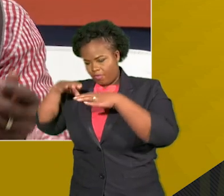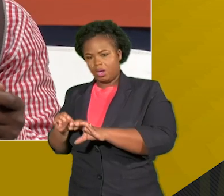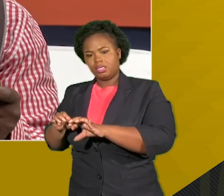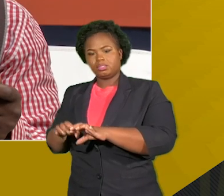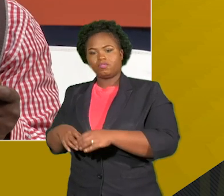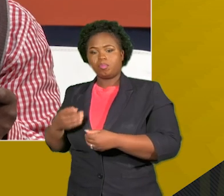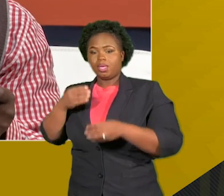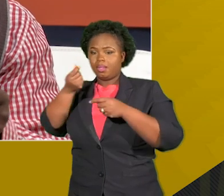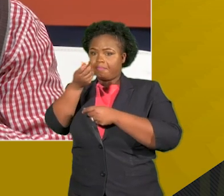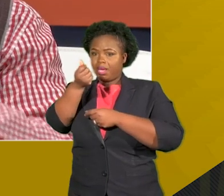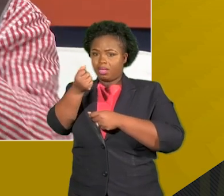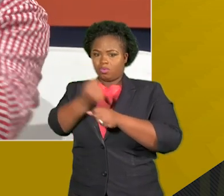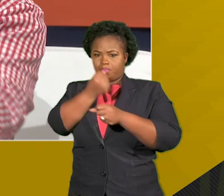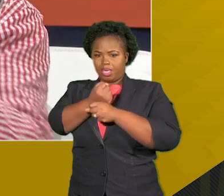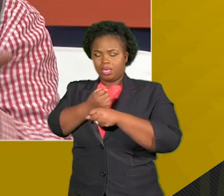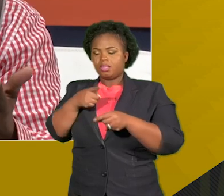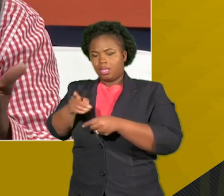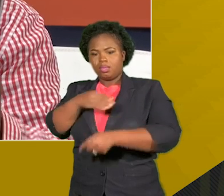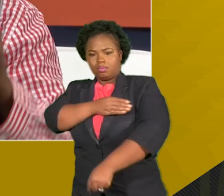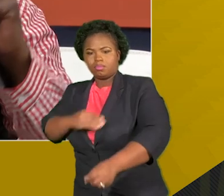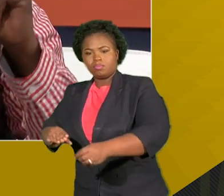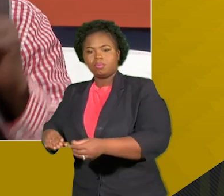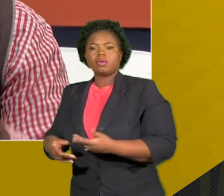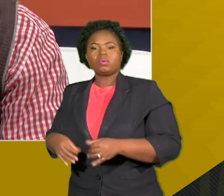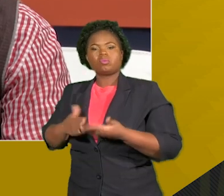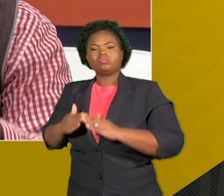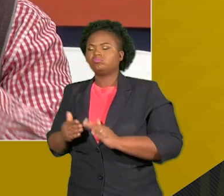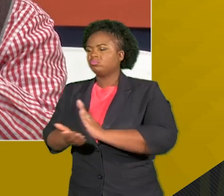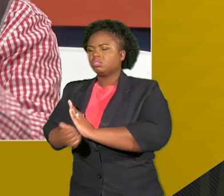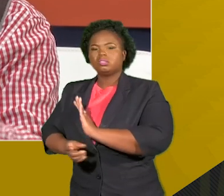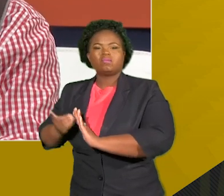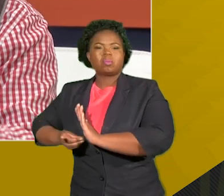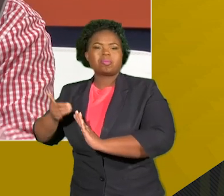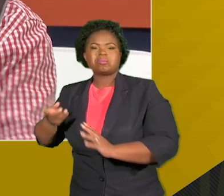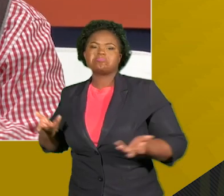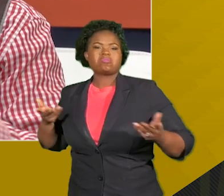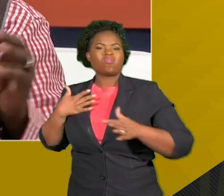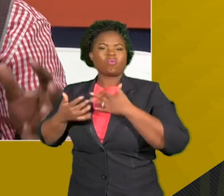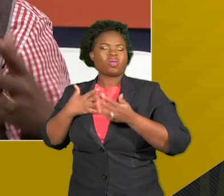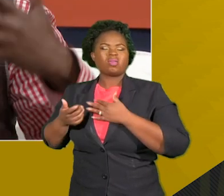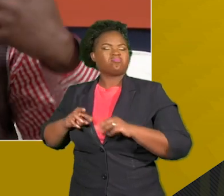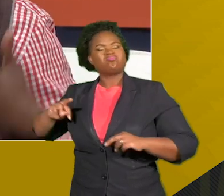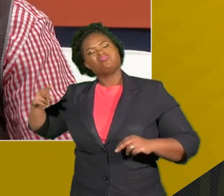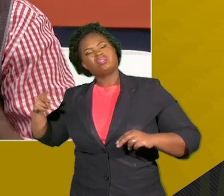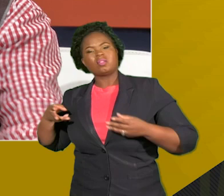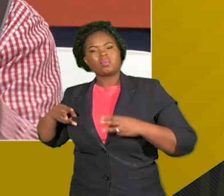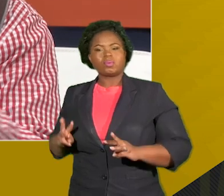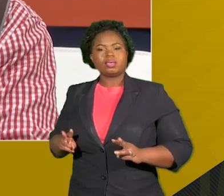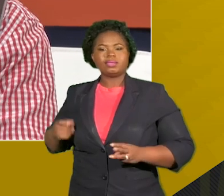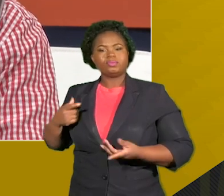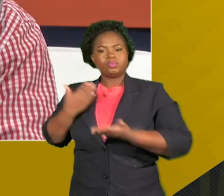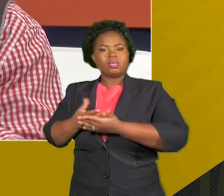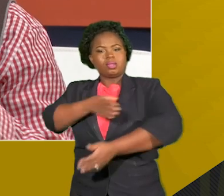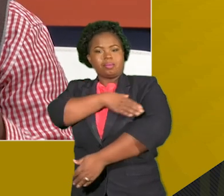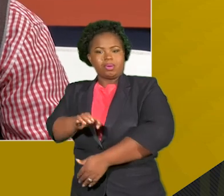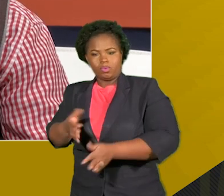the profits and that you are empowering the communities, whether it is skills development, whether it be any other way in which you want to empower